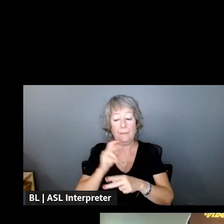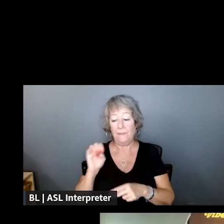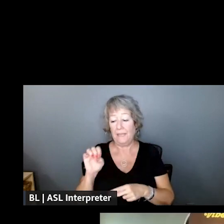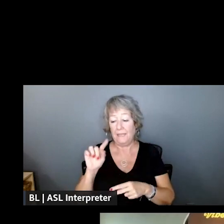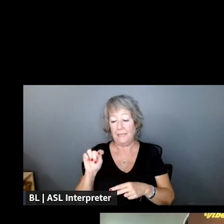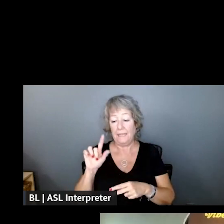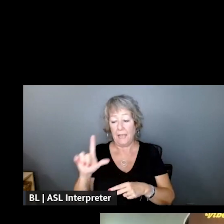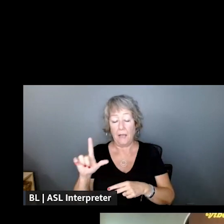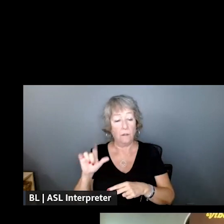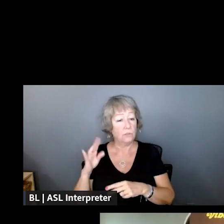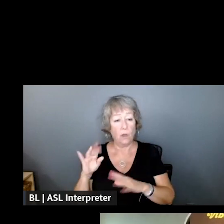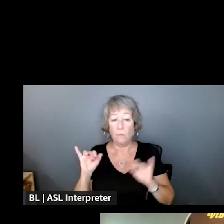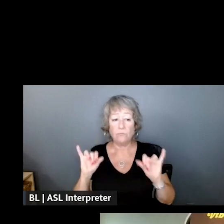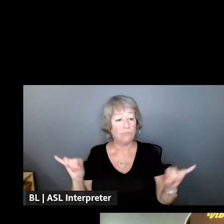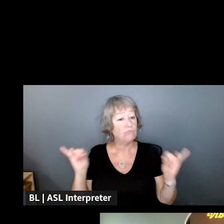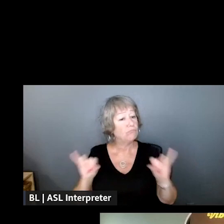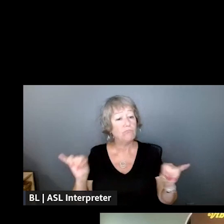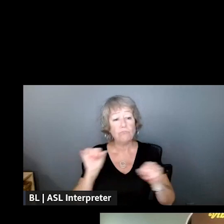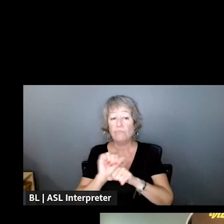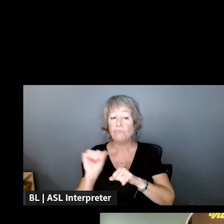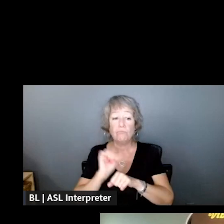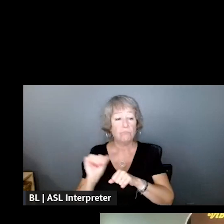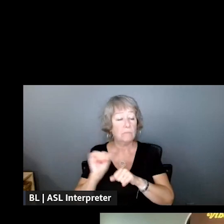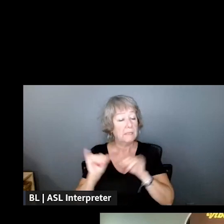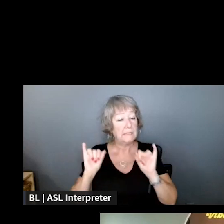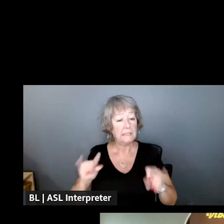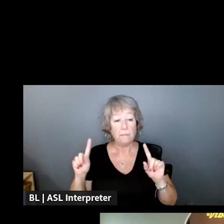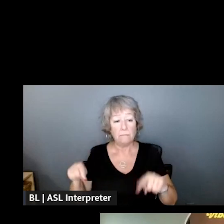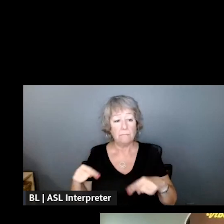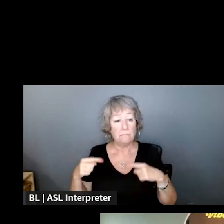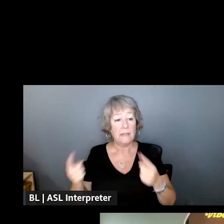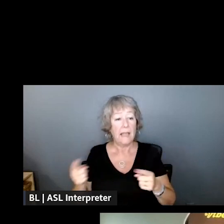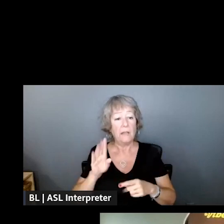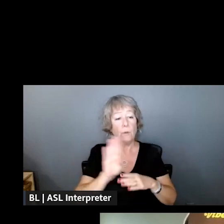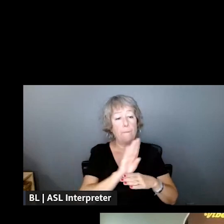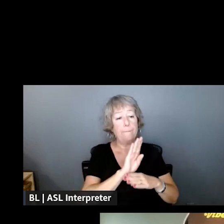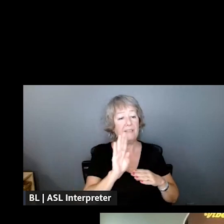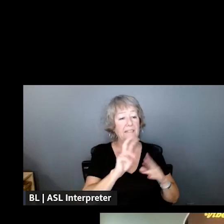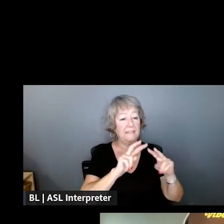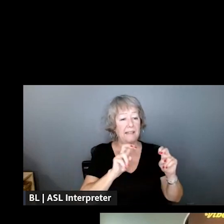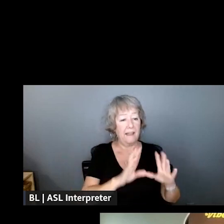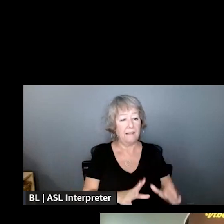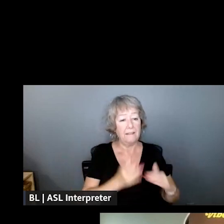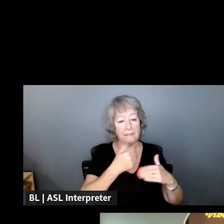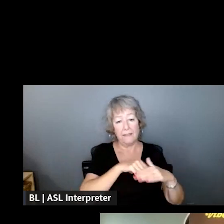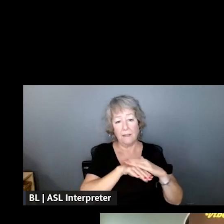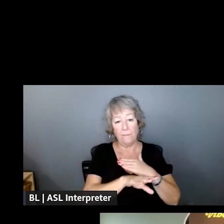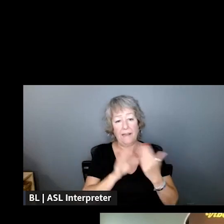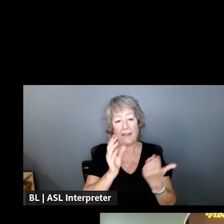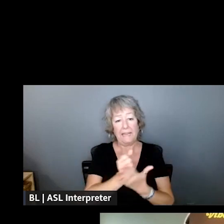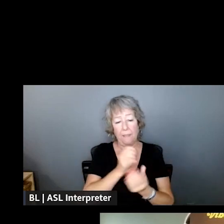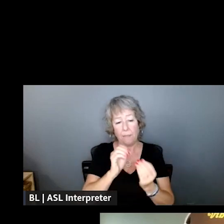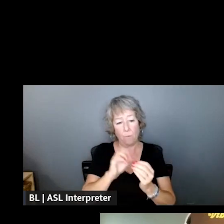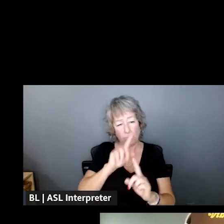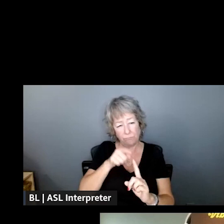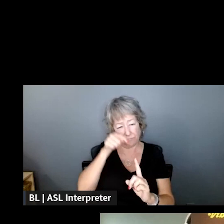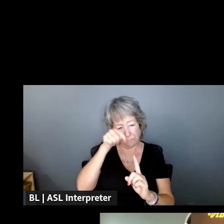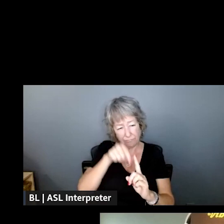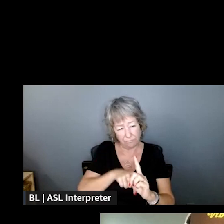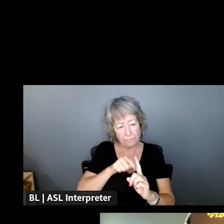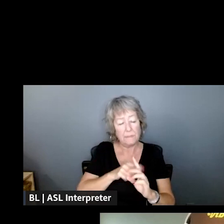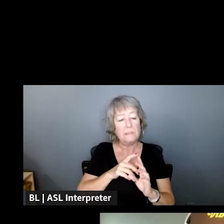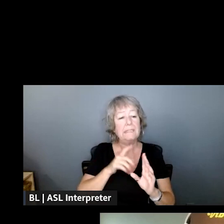working as they were doing, and have your business analysts come in and get the finer grained access control. And